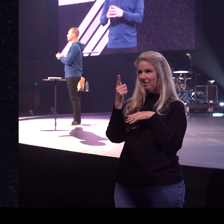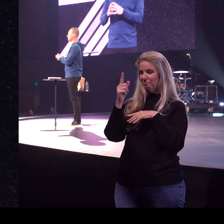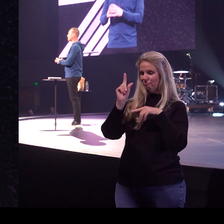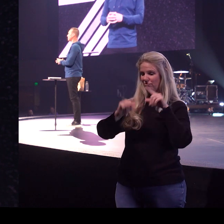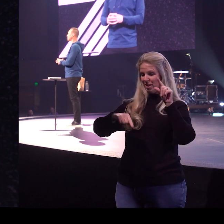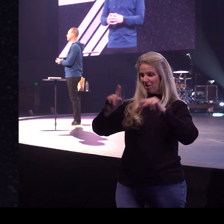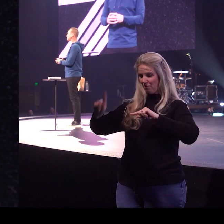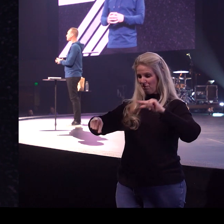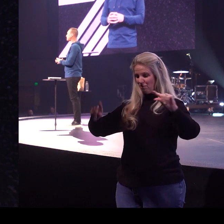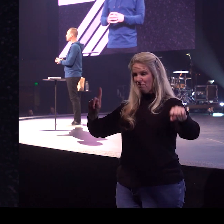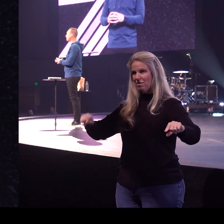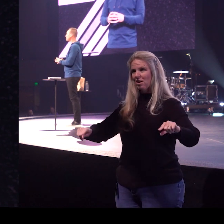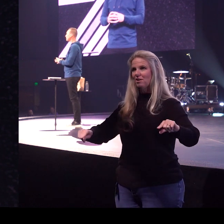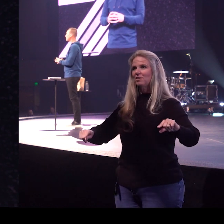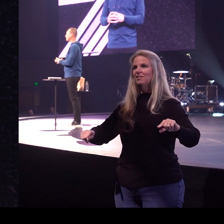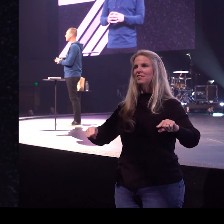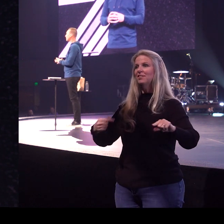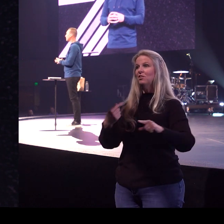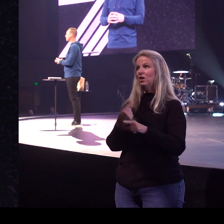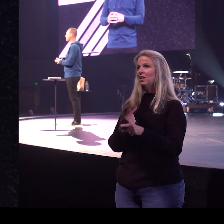100 different directions.